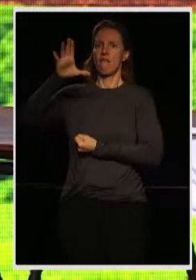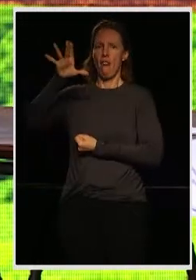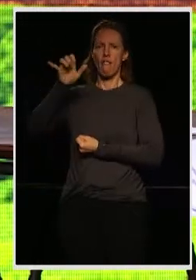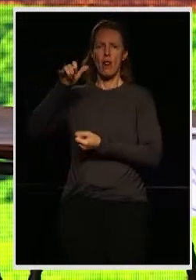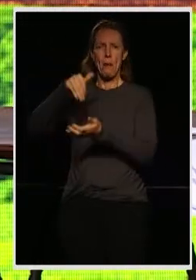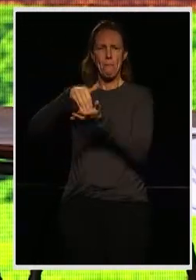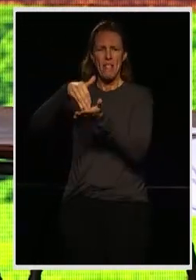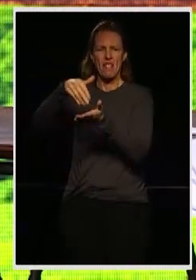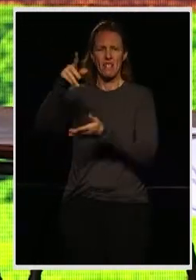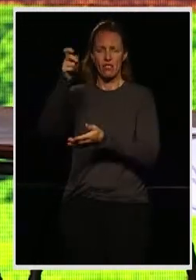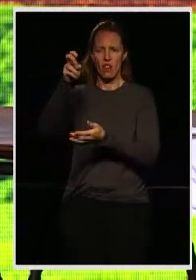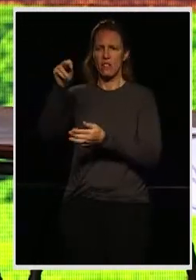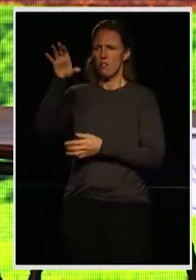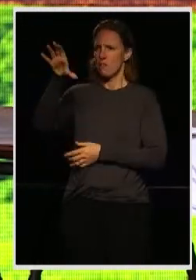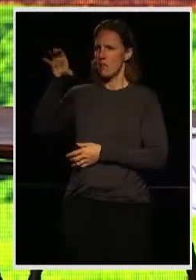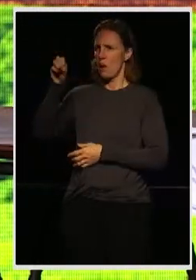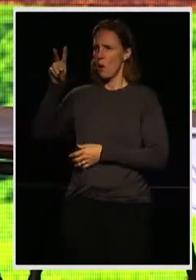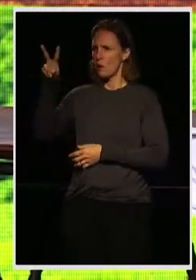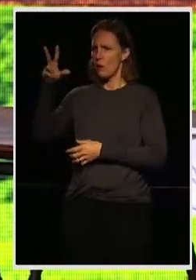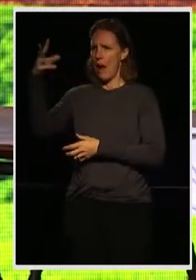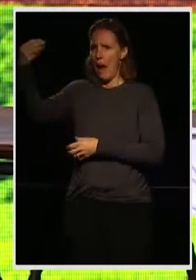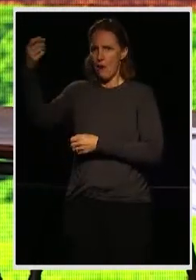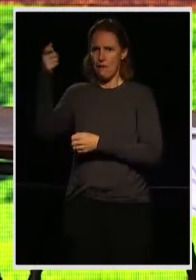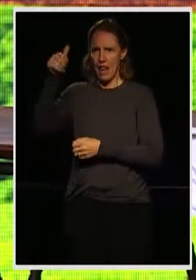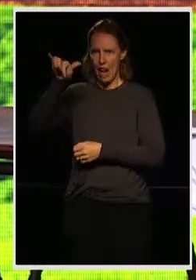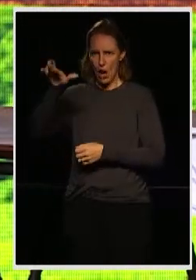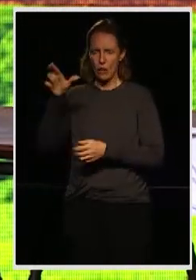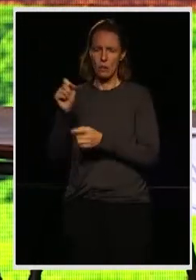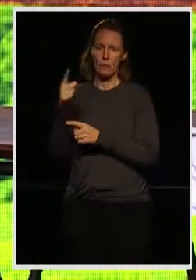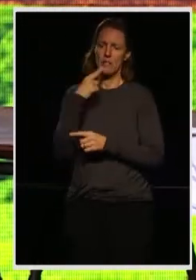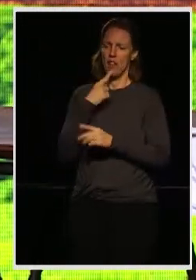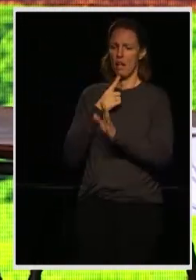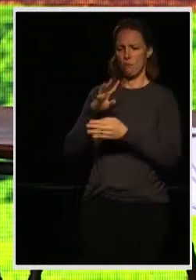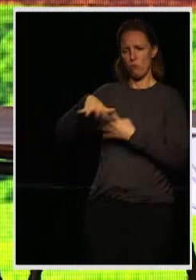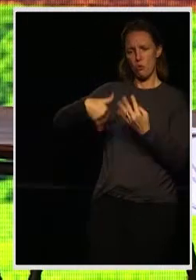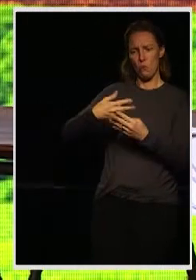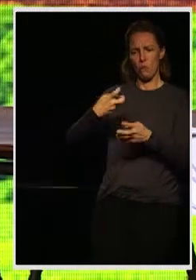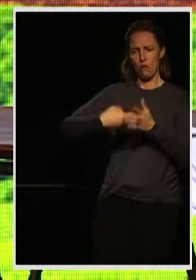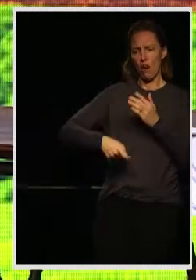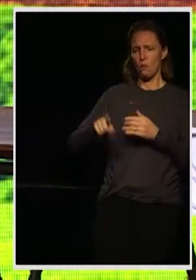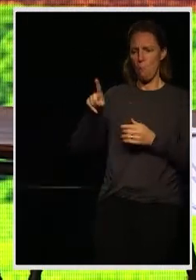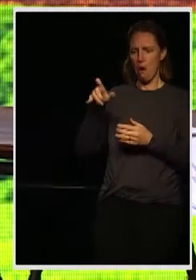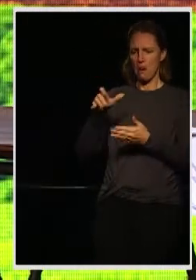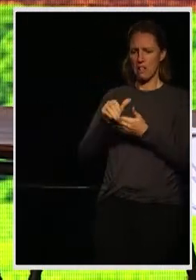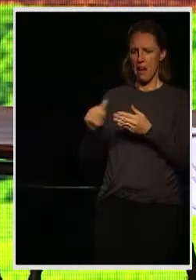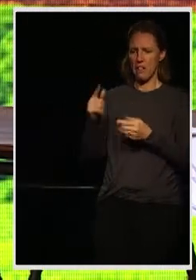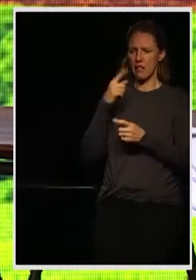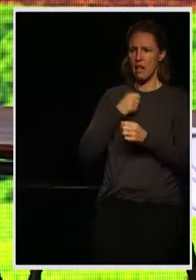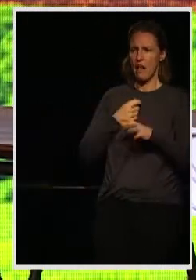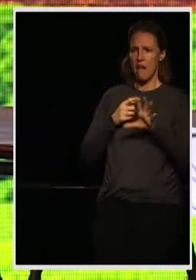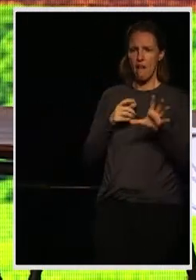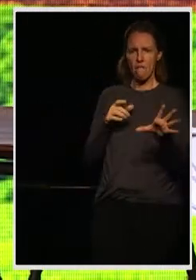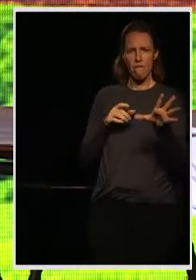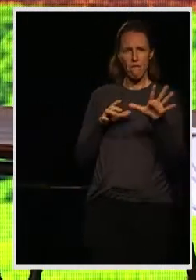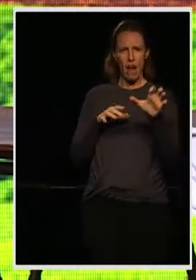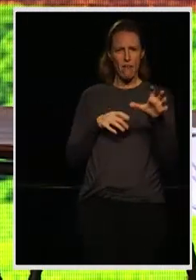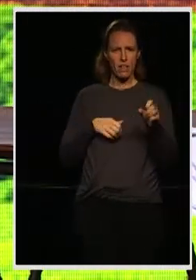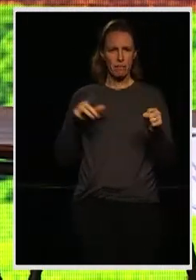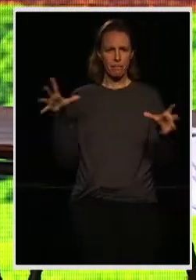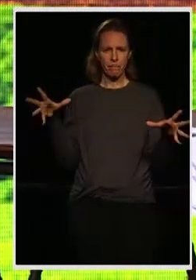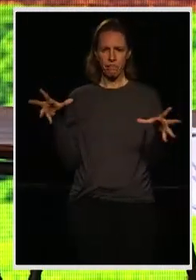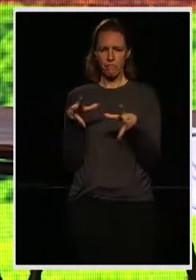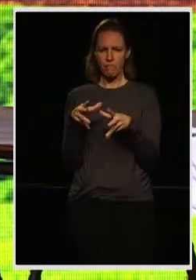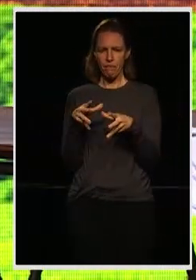air. So let's take that social cost, $100 per ton, let's take 500 billion and put that together and you get